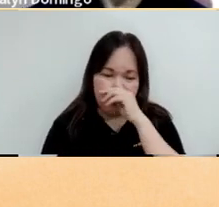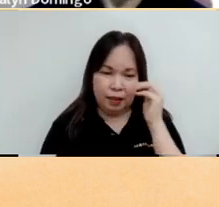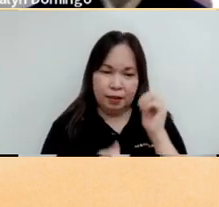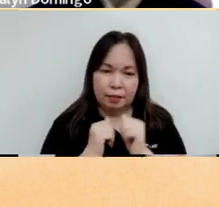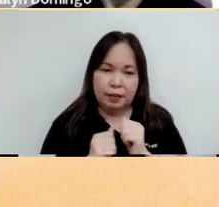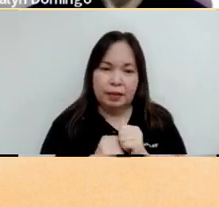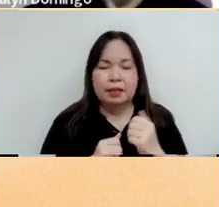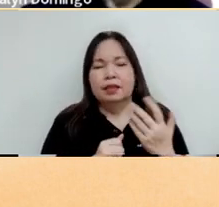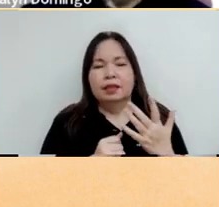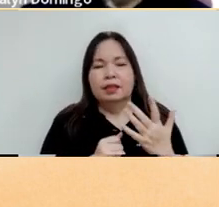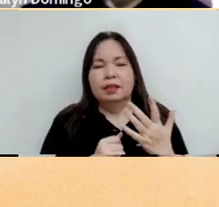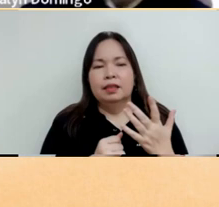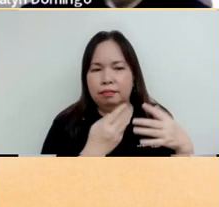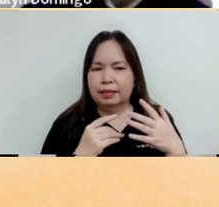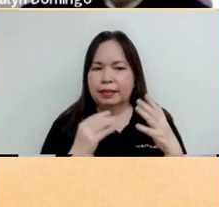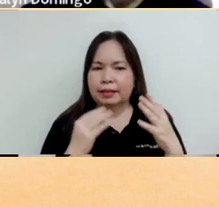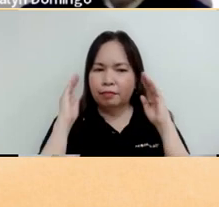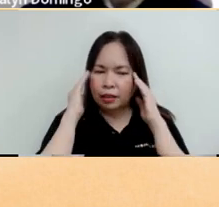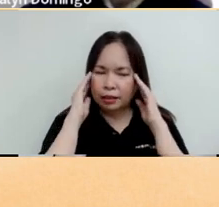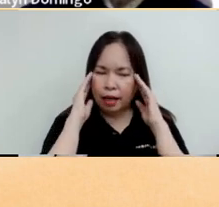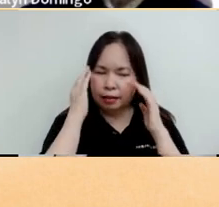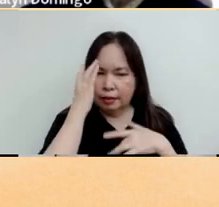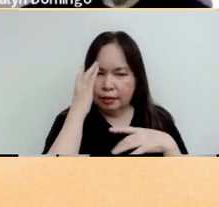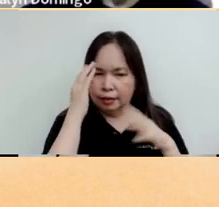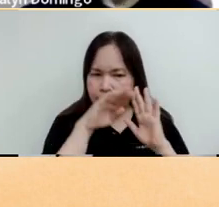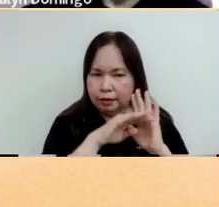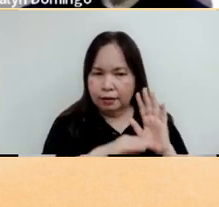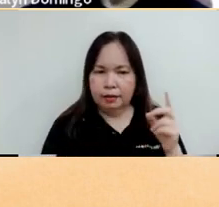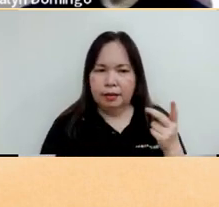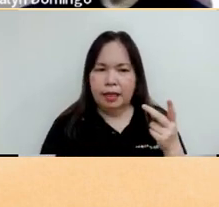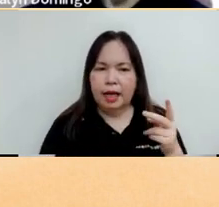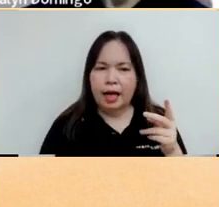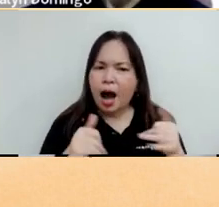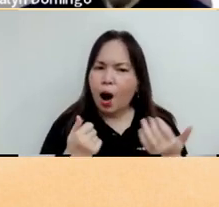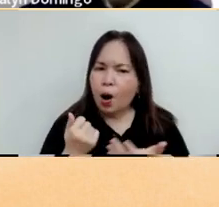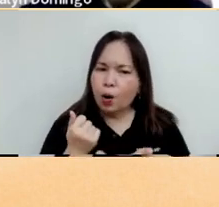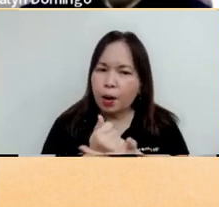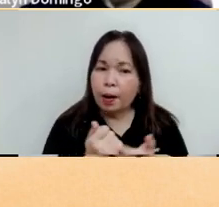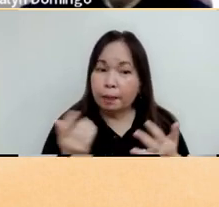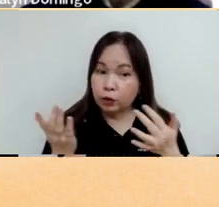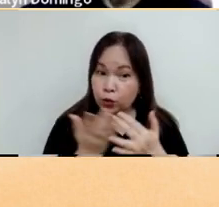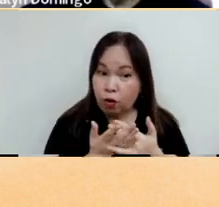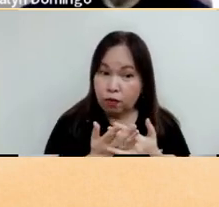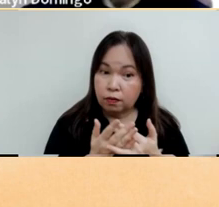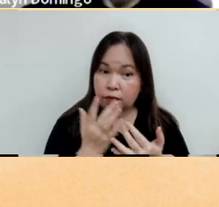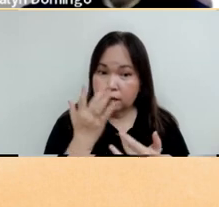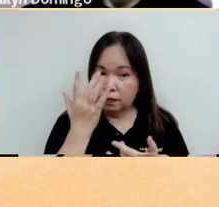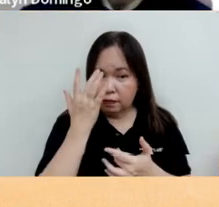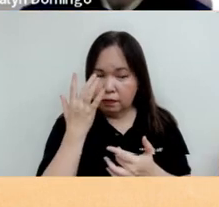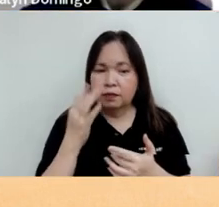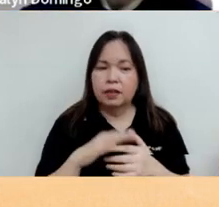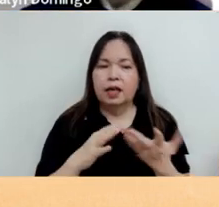anxiety disorders, the key mechanisms in the treatment of these disorders, and practical tools